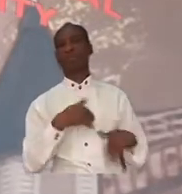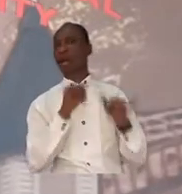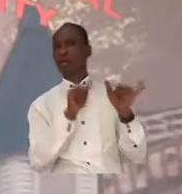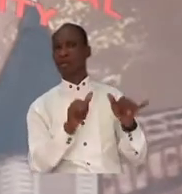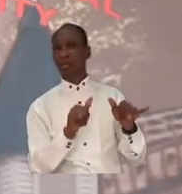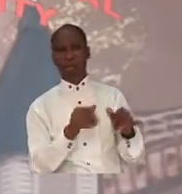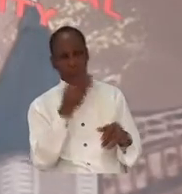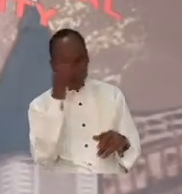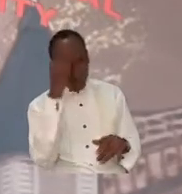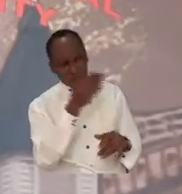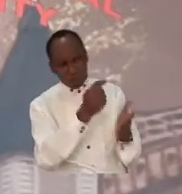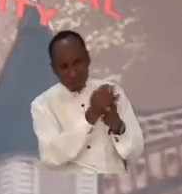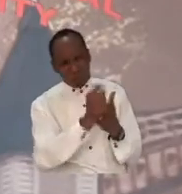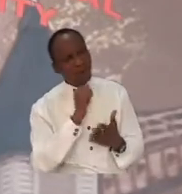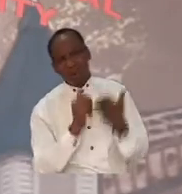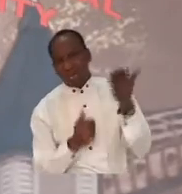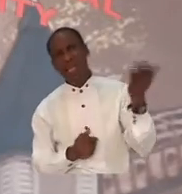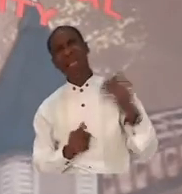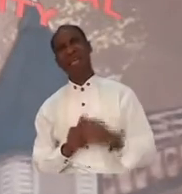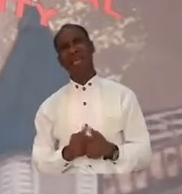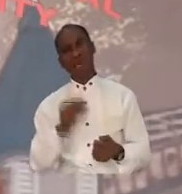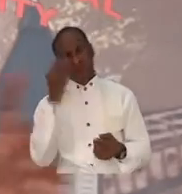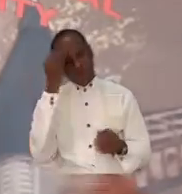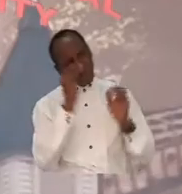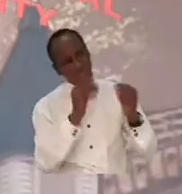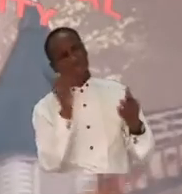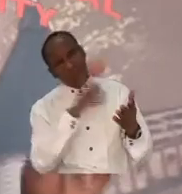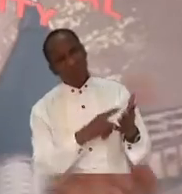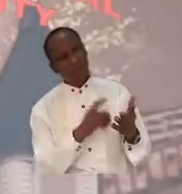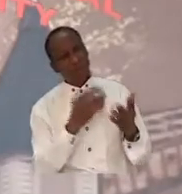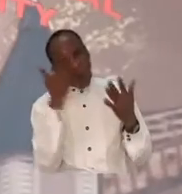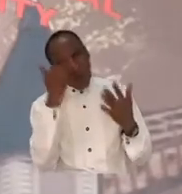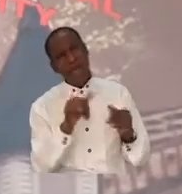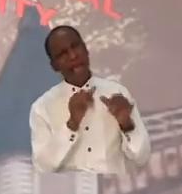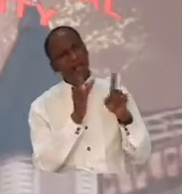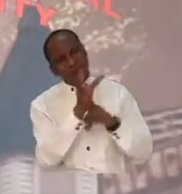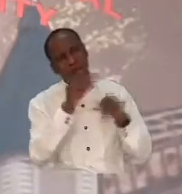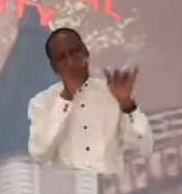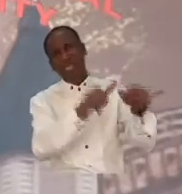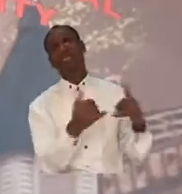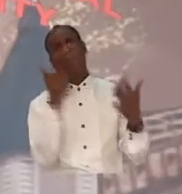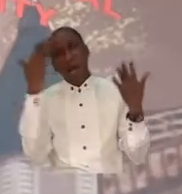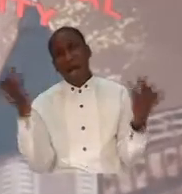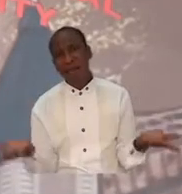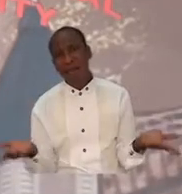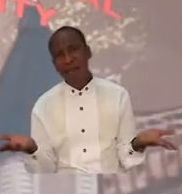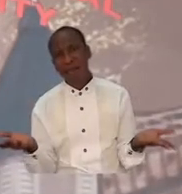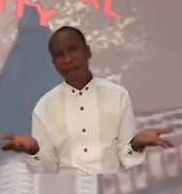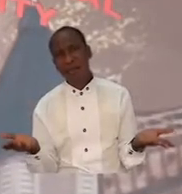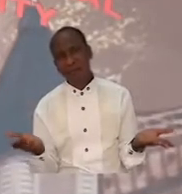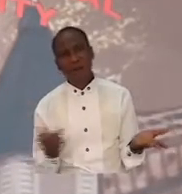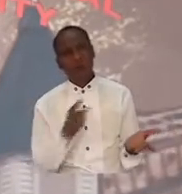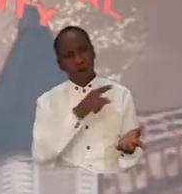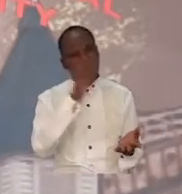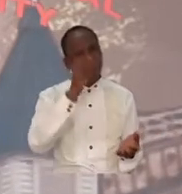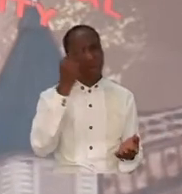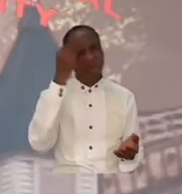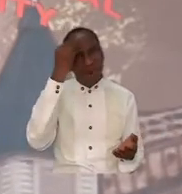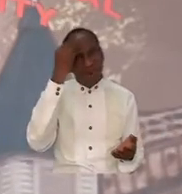hu se no kra nche che obi ni wo kire no e ma wo hu se baby a wo wutu ye ni ya dro e wo se wutumi ye